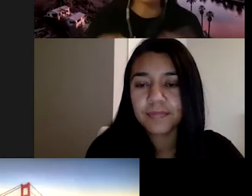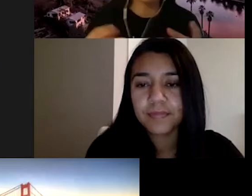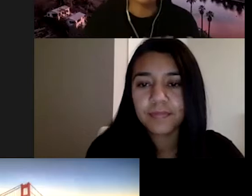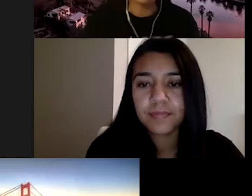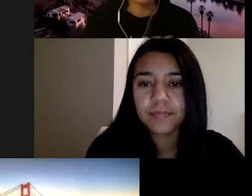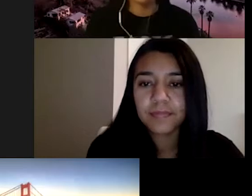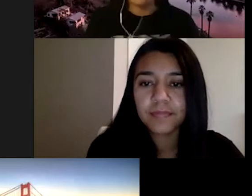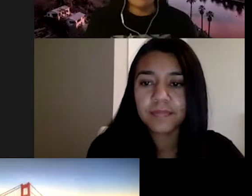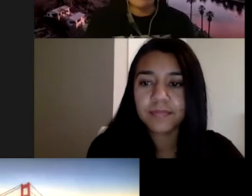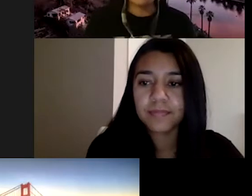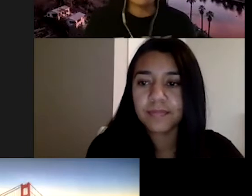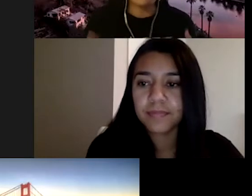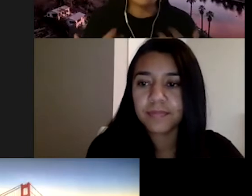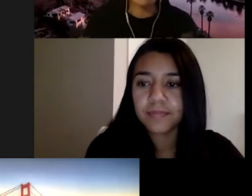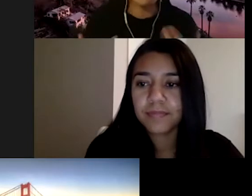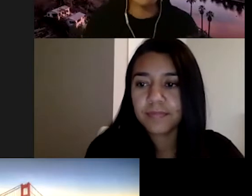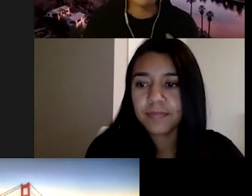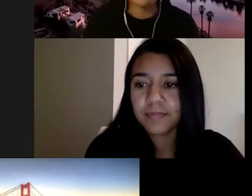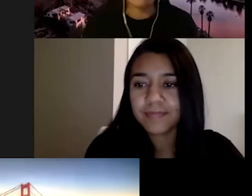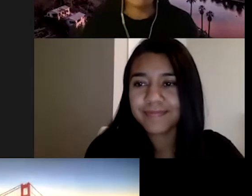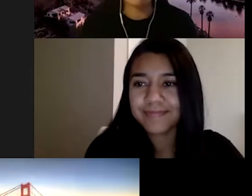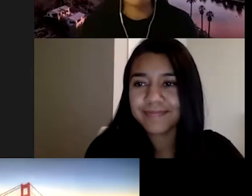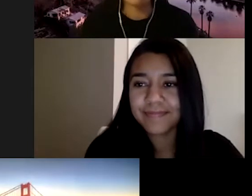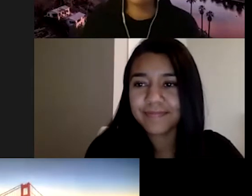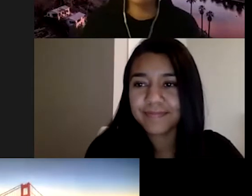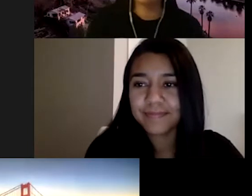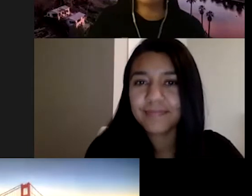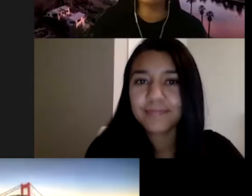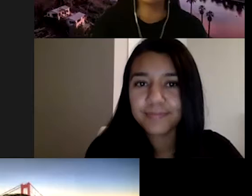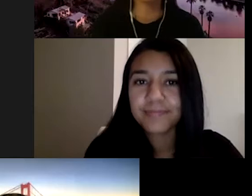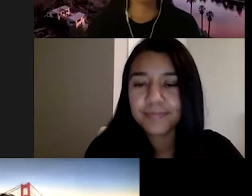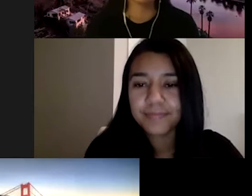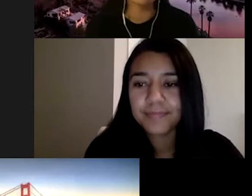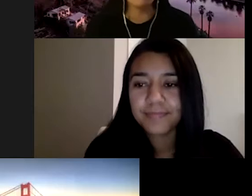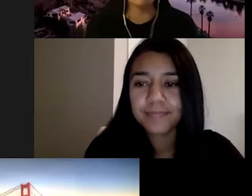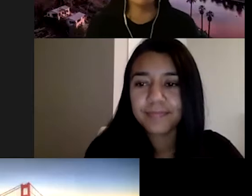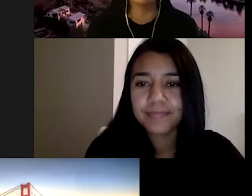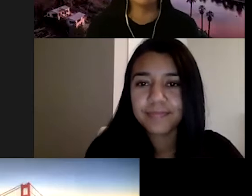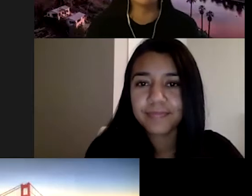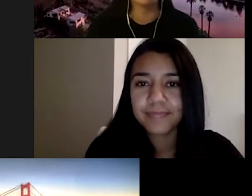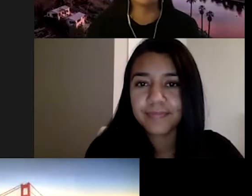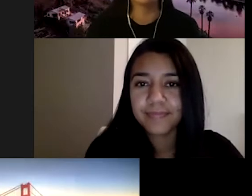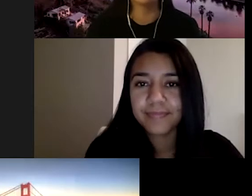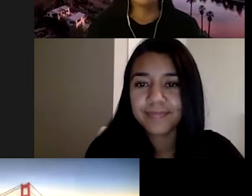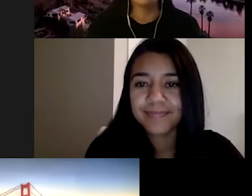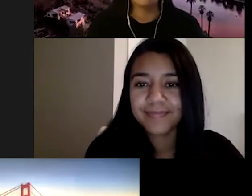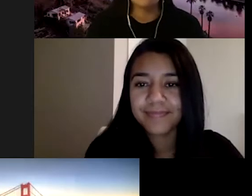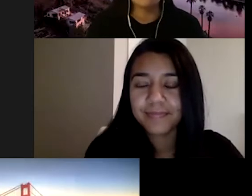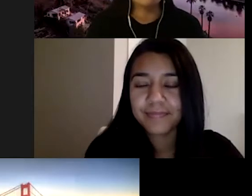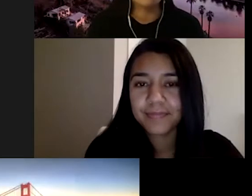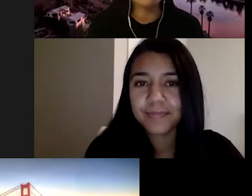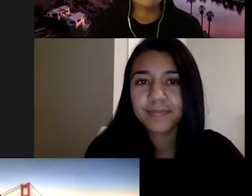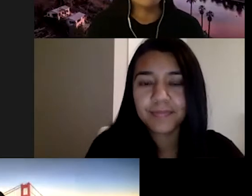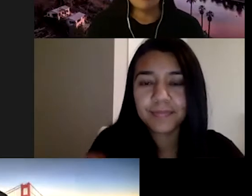identity, and it helped me discover a lot about myself. And from there,